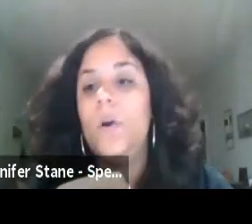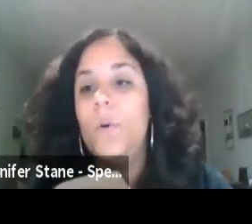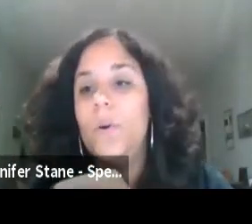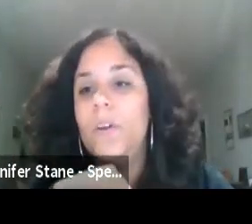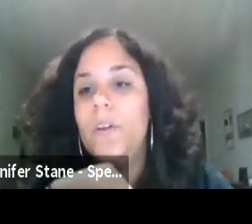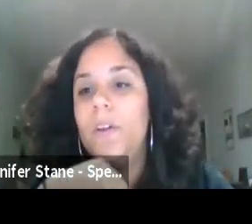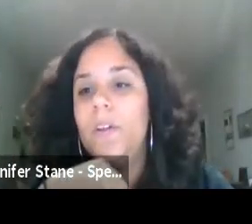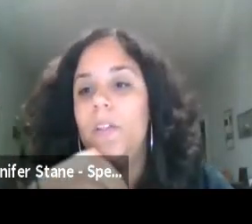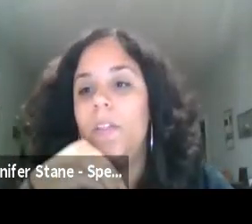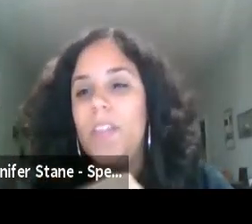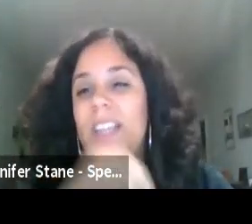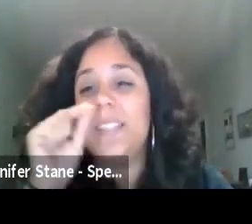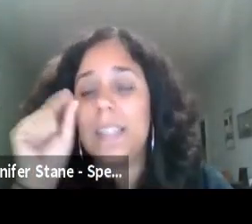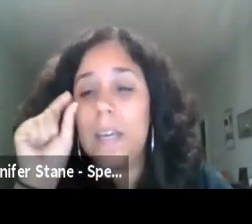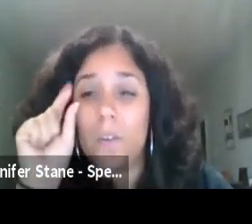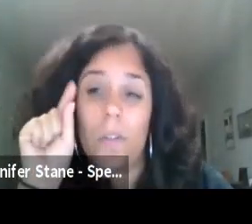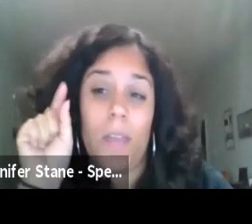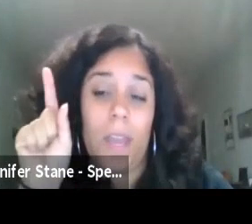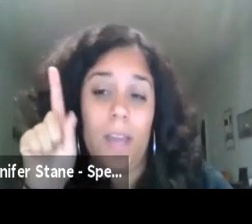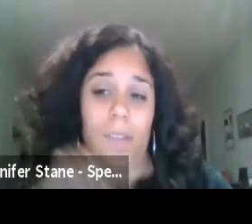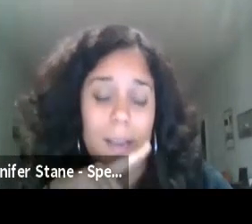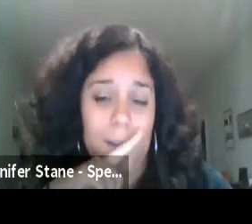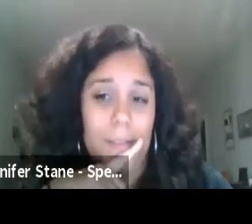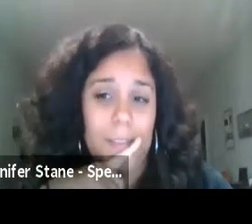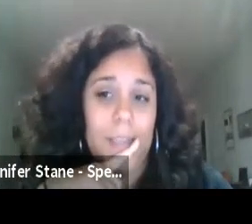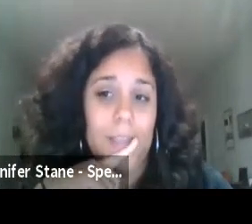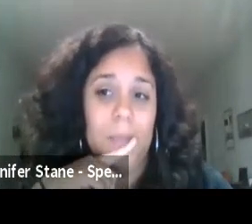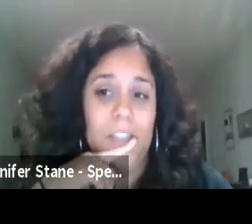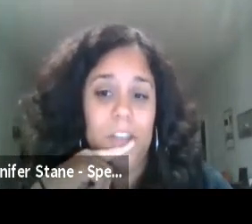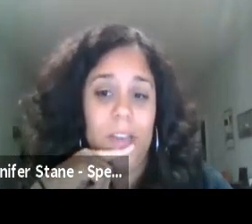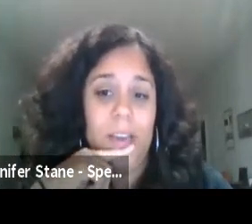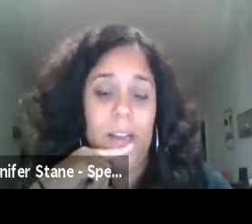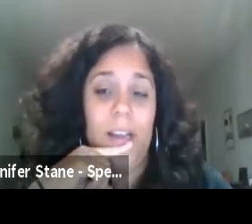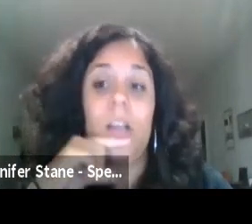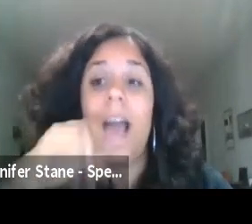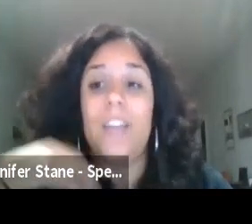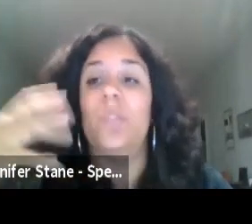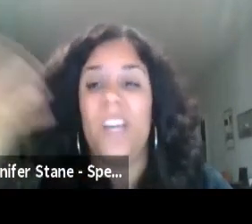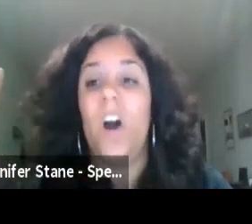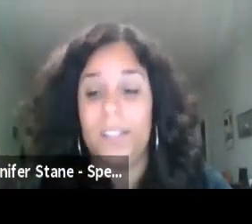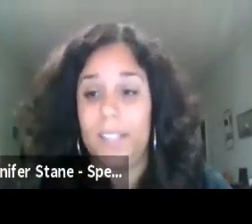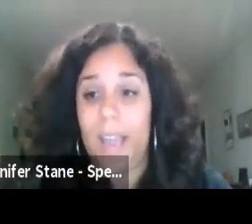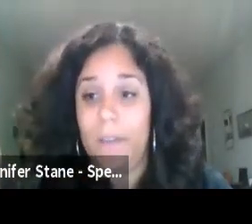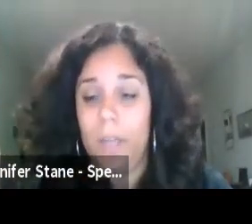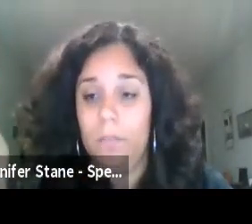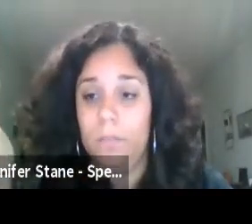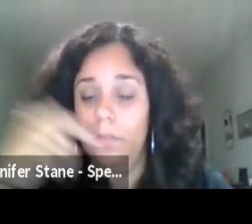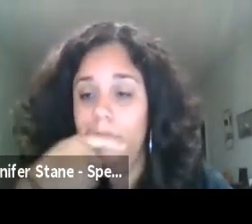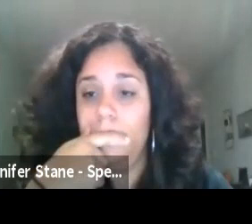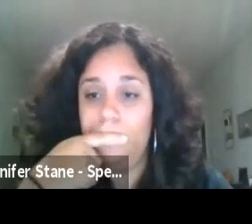anybody know the single thing that's in this picture that actually causes a